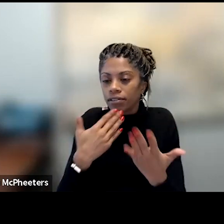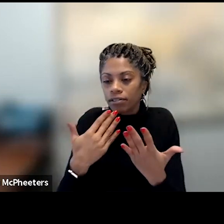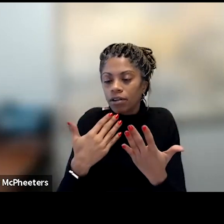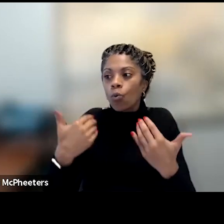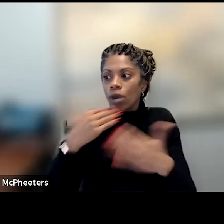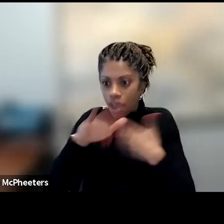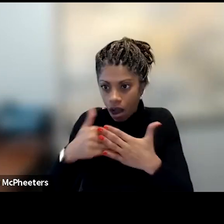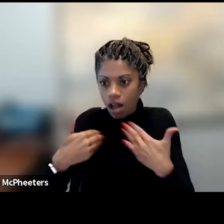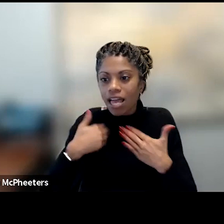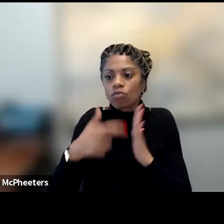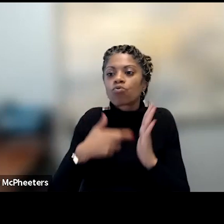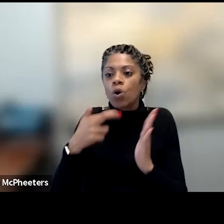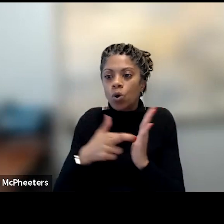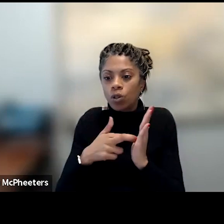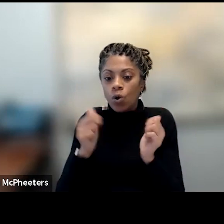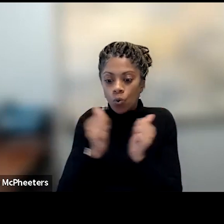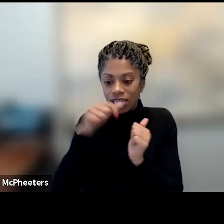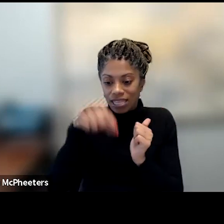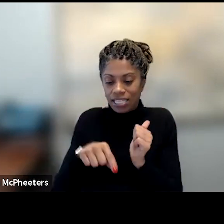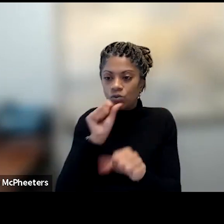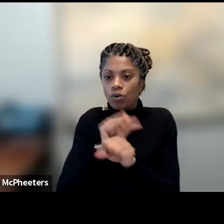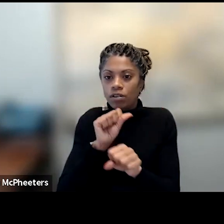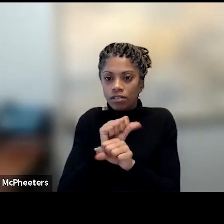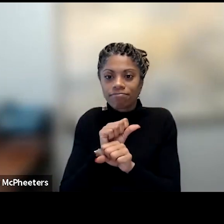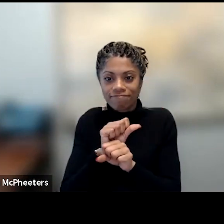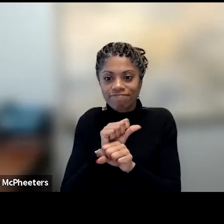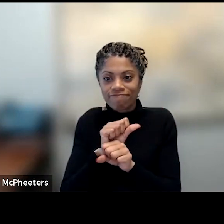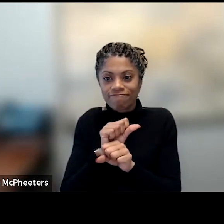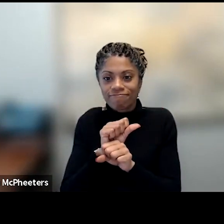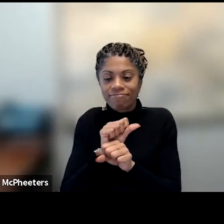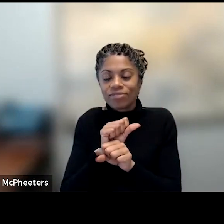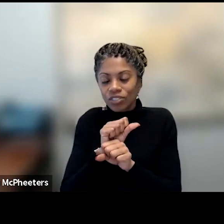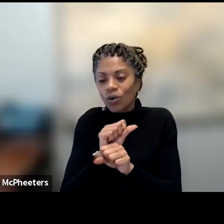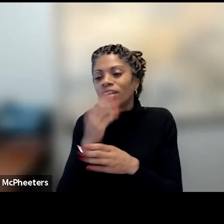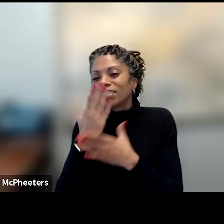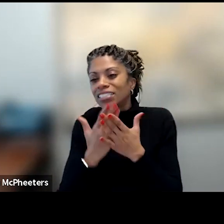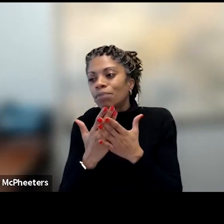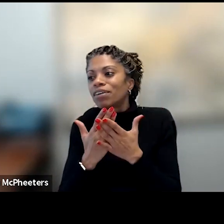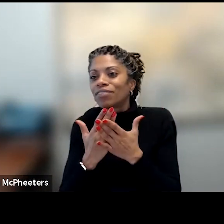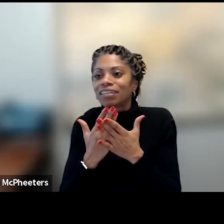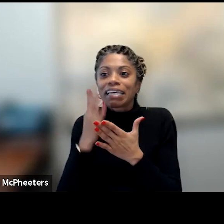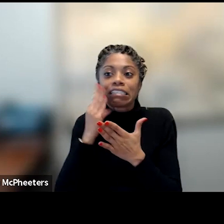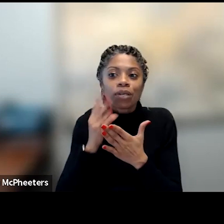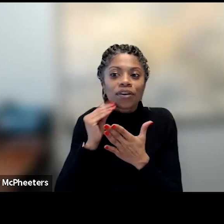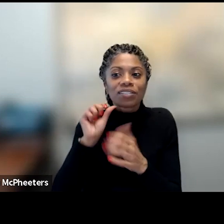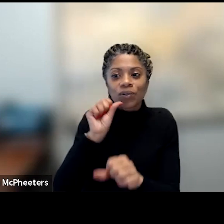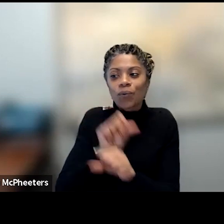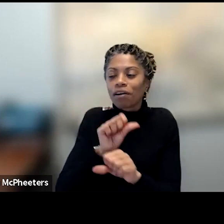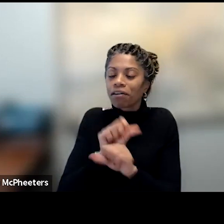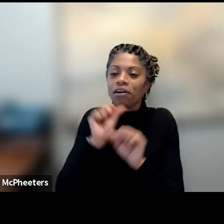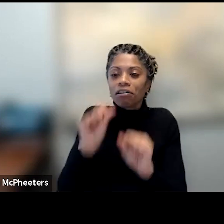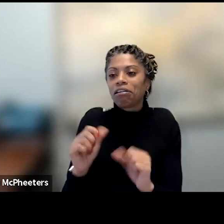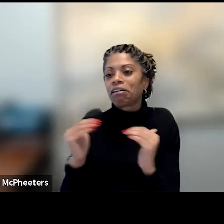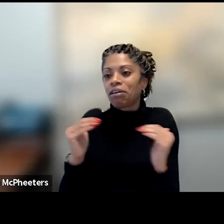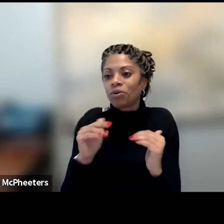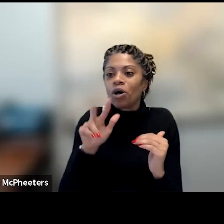culture. So you have to, some of this is more kind of experience, kind of 3.0, 4.0 work, but it is something that we've been keeping our